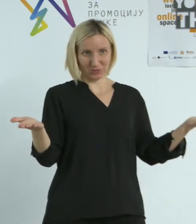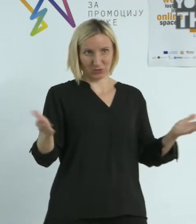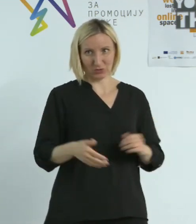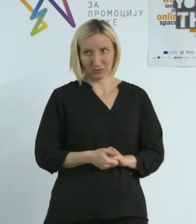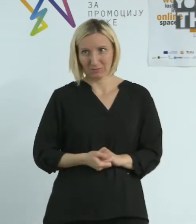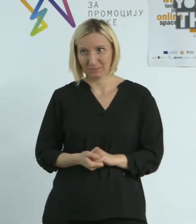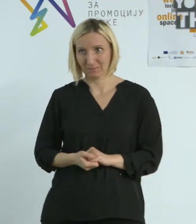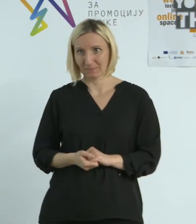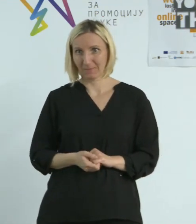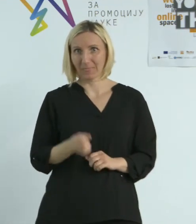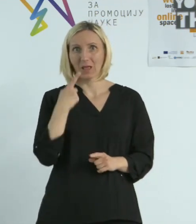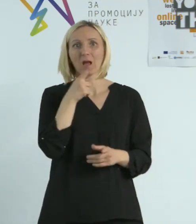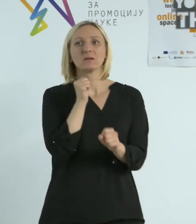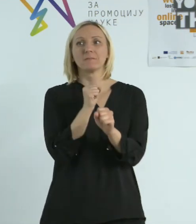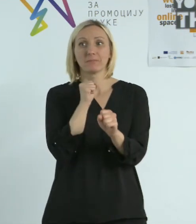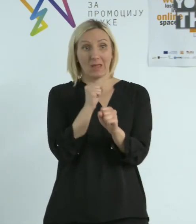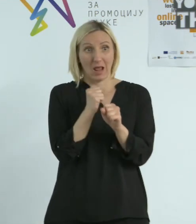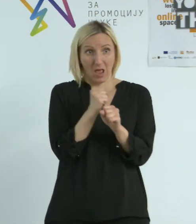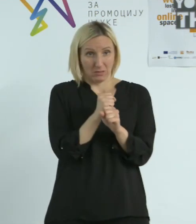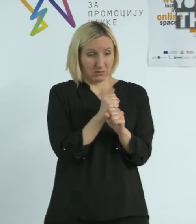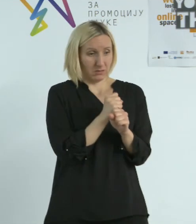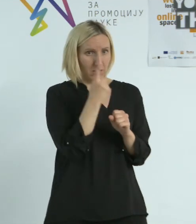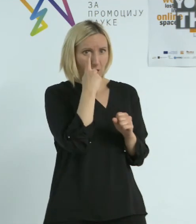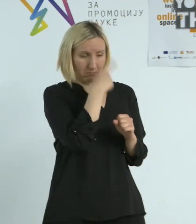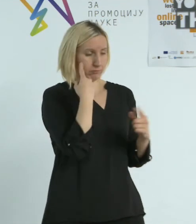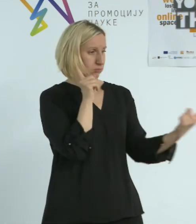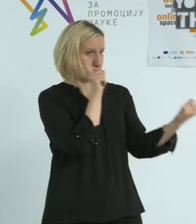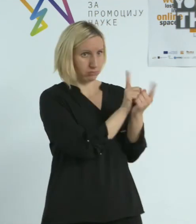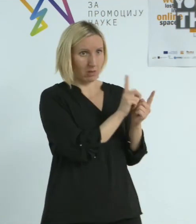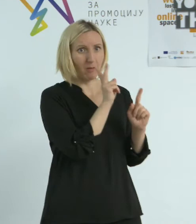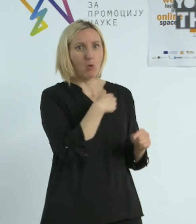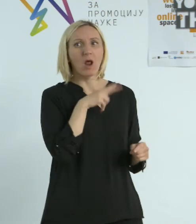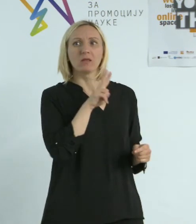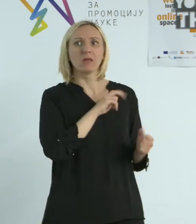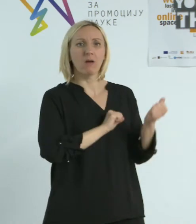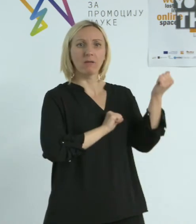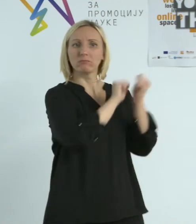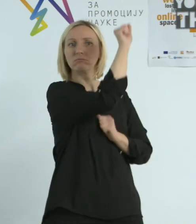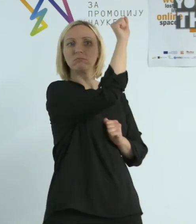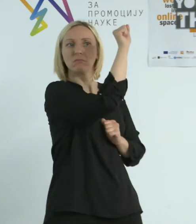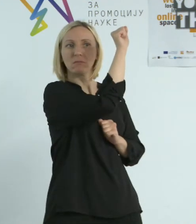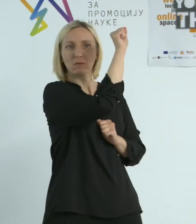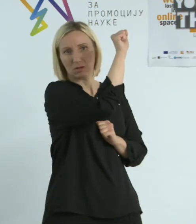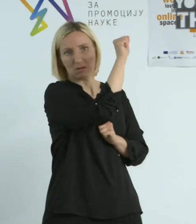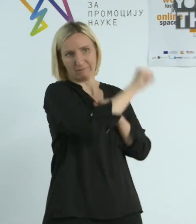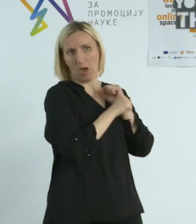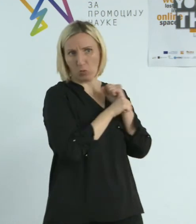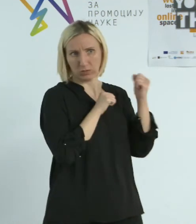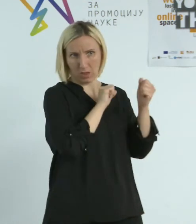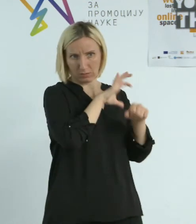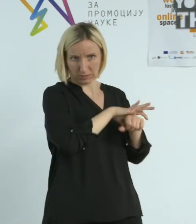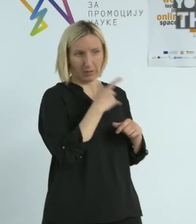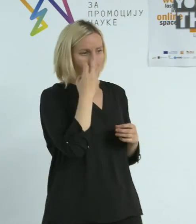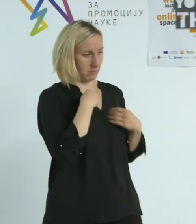noticed, when you are working face-to-face, you need to have academic level of knowledge or very high level of knowledge what you are